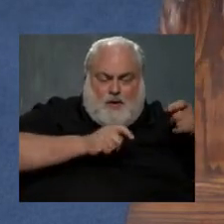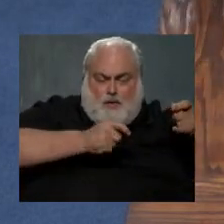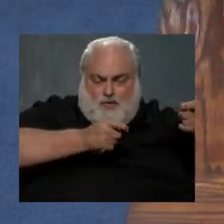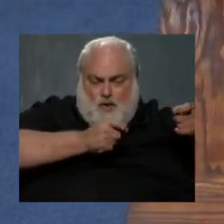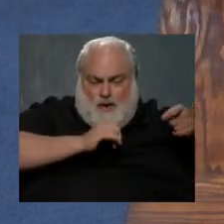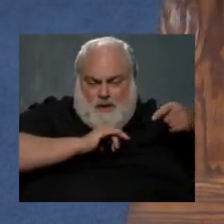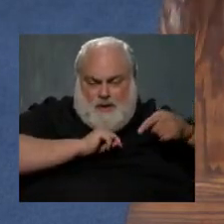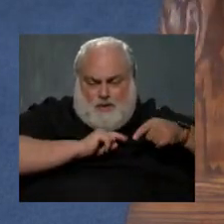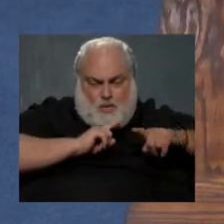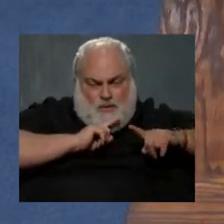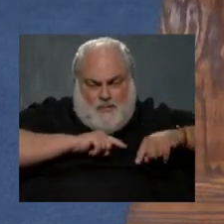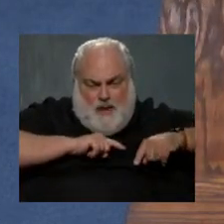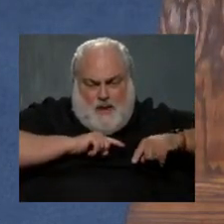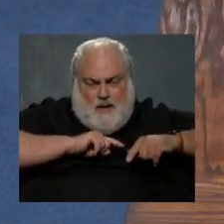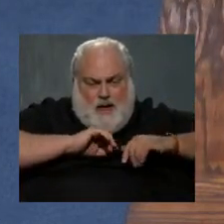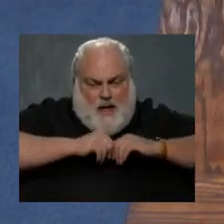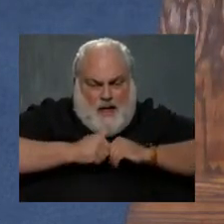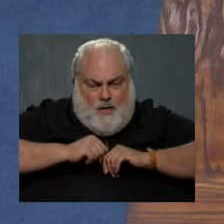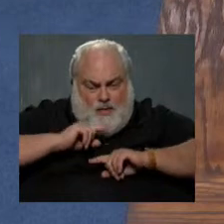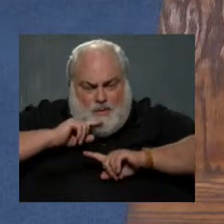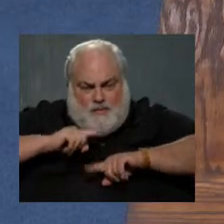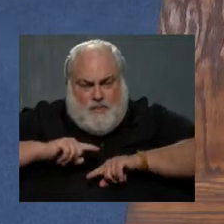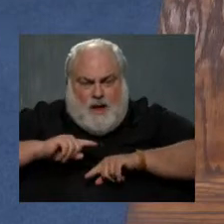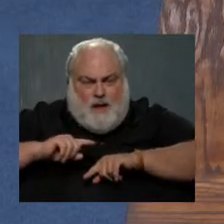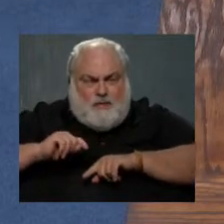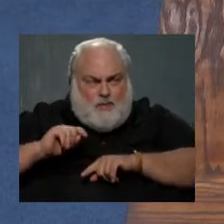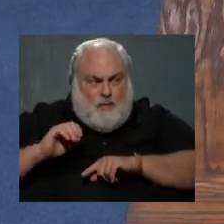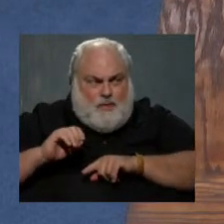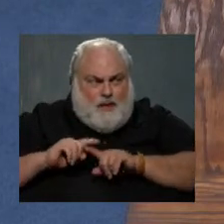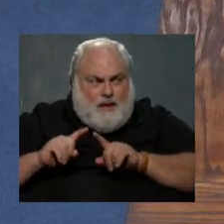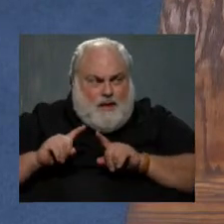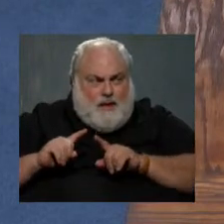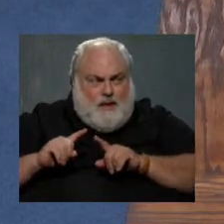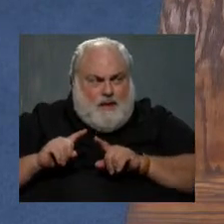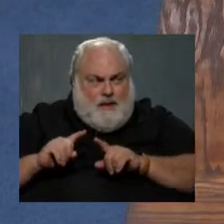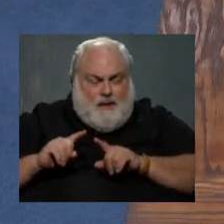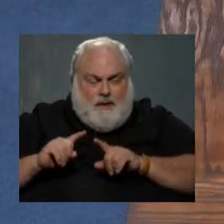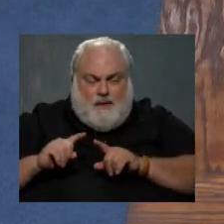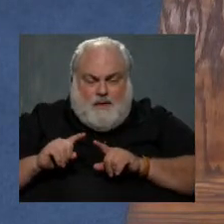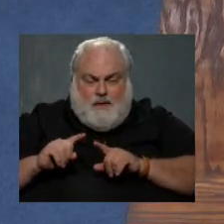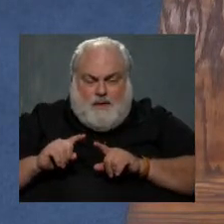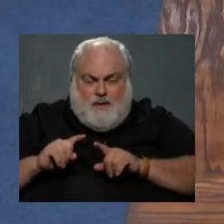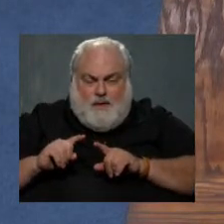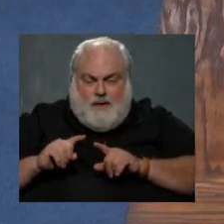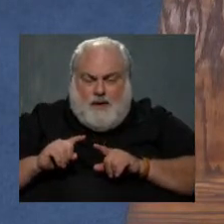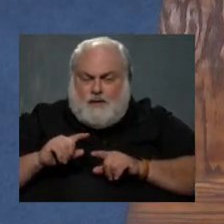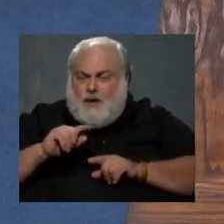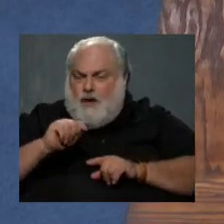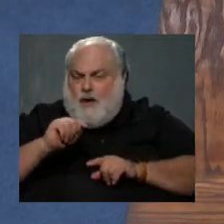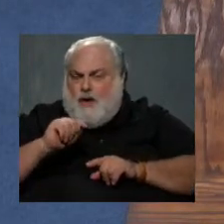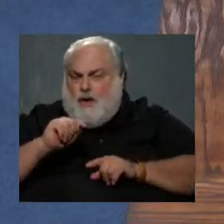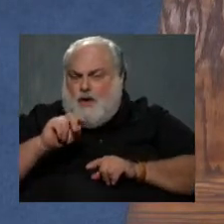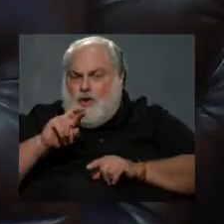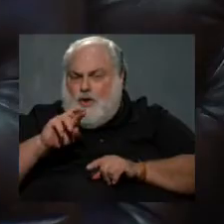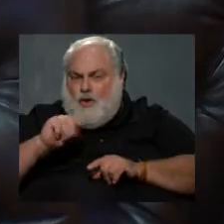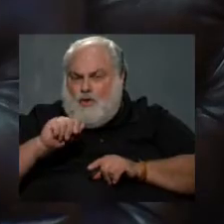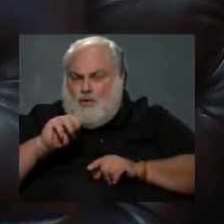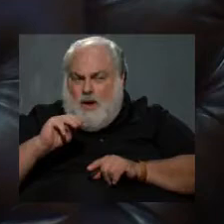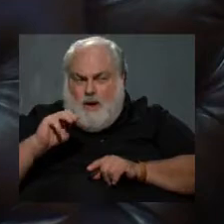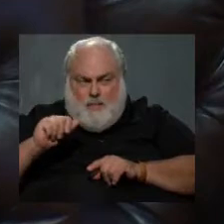controlling the mannequin as to what the reactions are and stuff. So it's essentially a trauma mannequin. So. Okay.